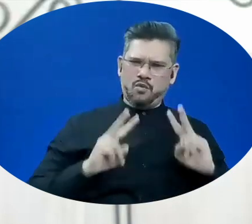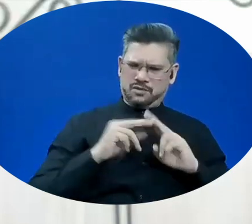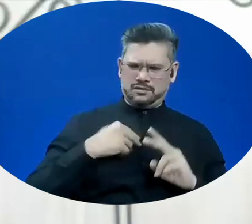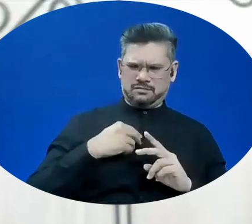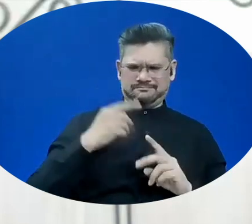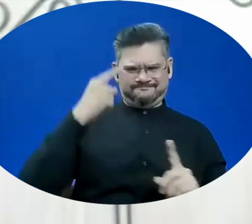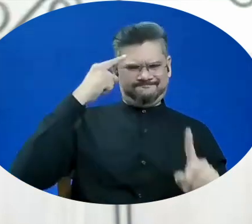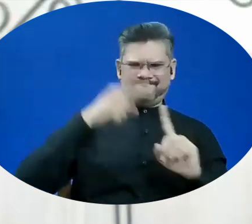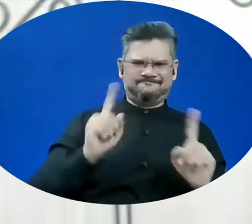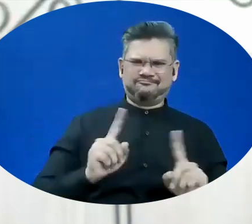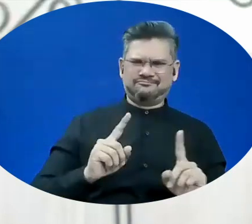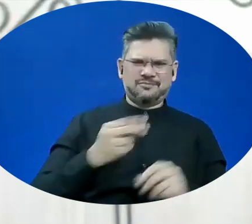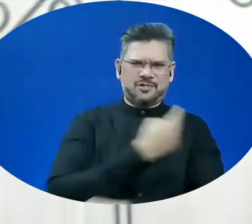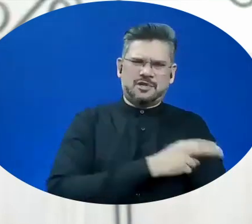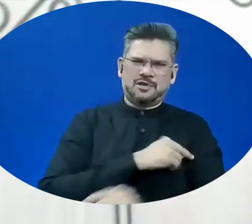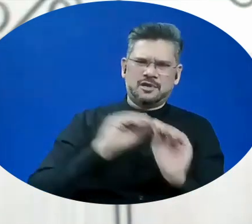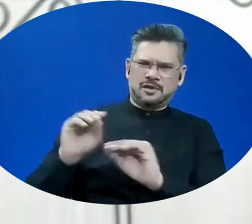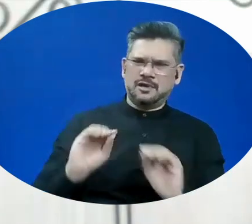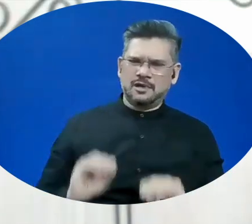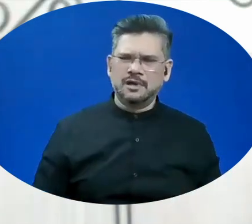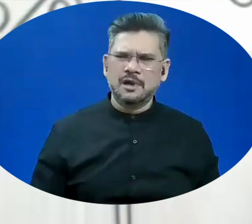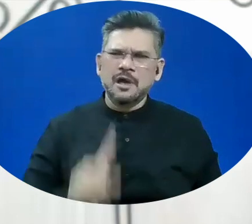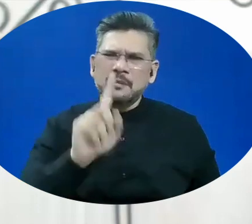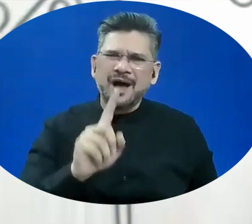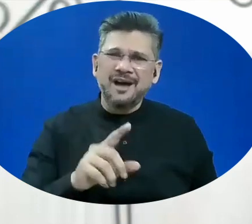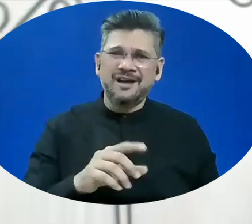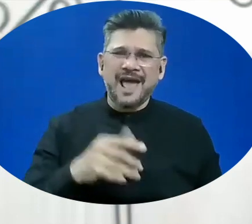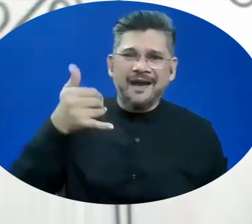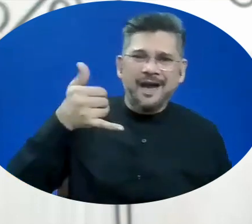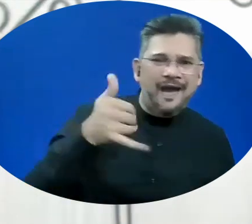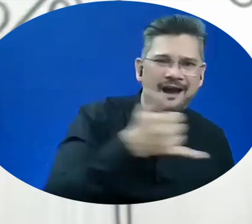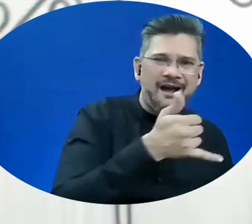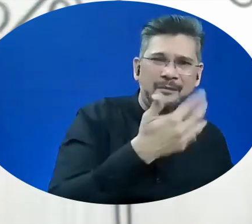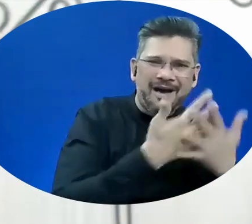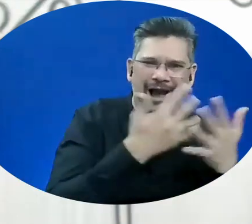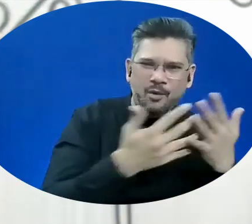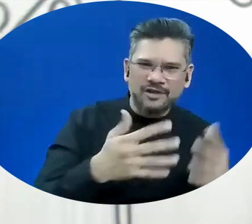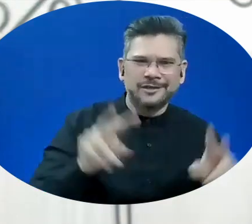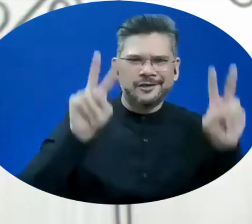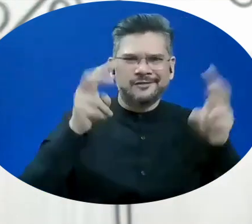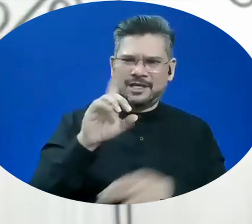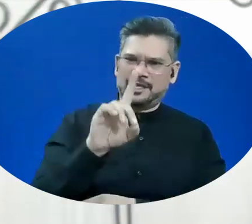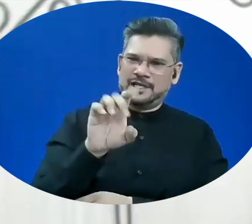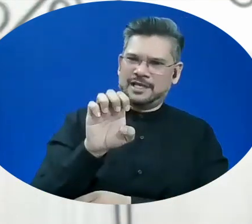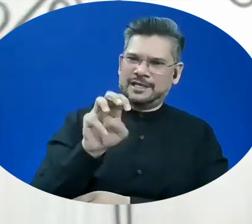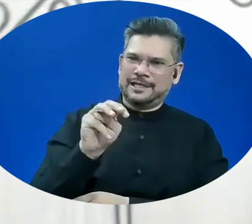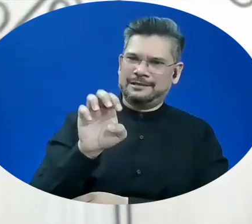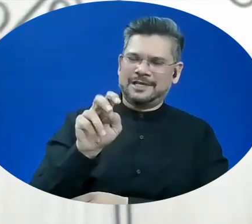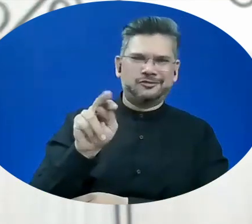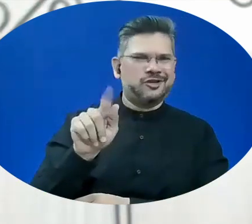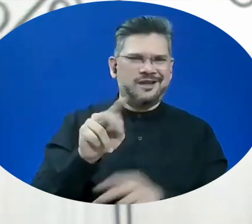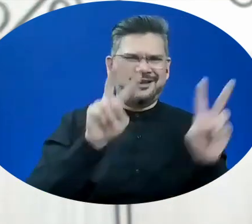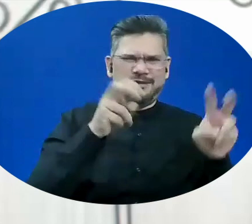community, because there's no word for dementia in Arabic, it's like someone's crazy, they've lost their mind. So I saw the